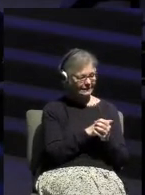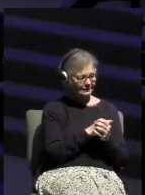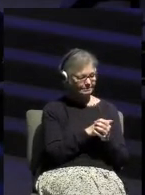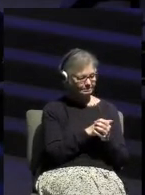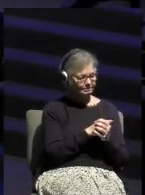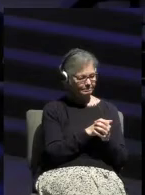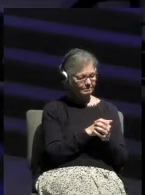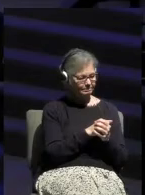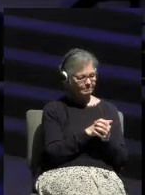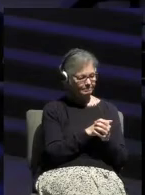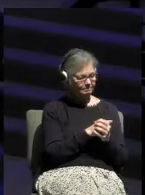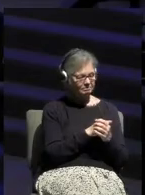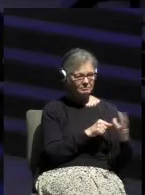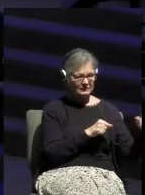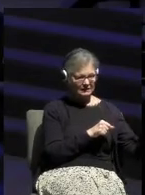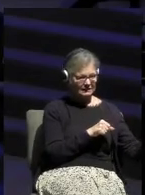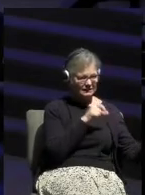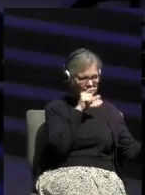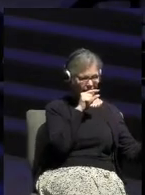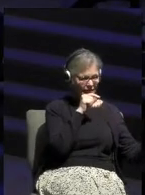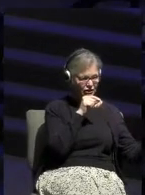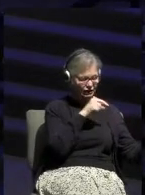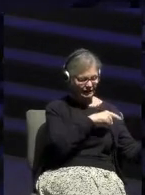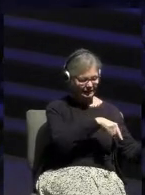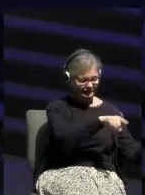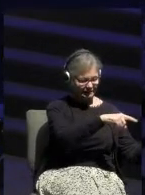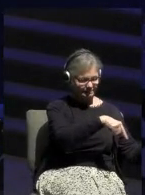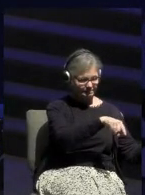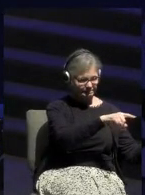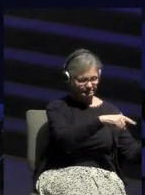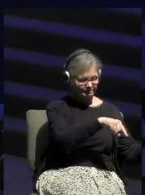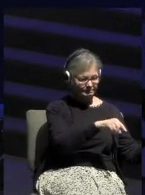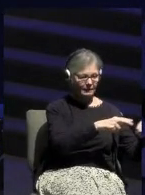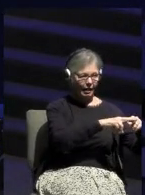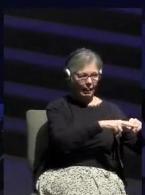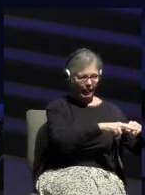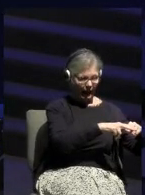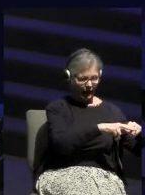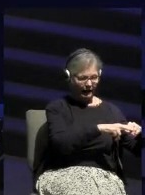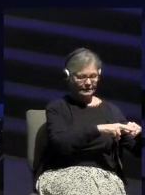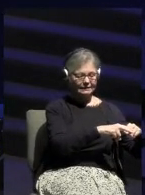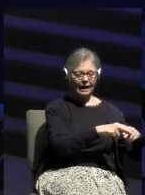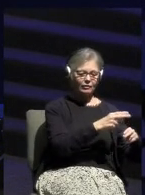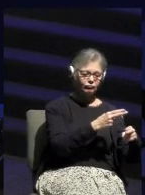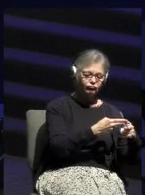seven. We don't have random egg layers pop in the coop.